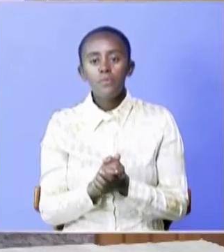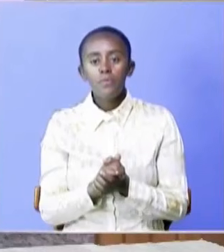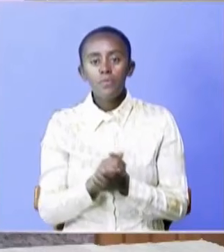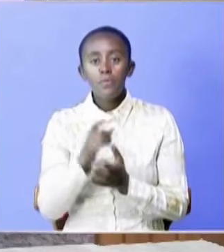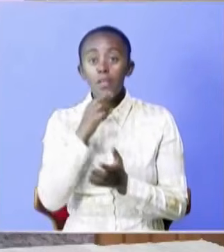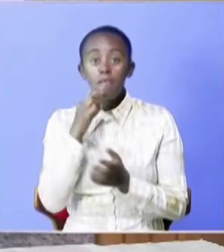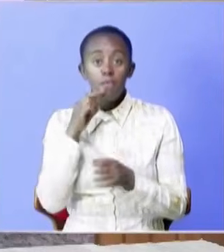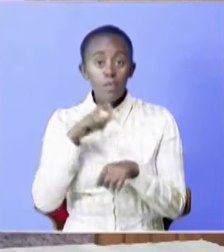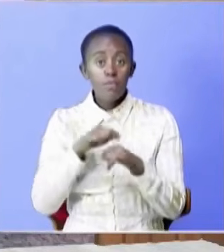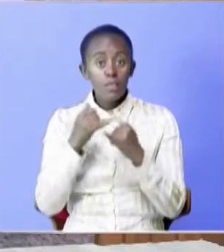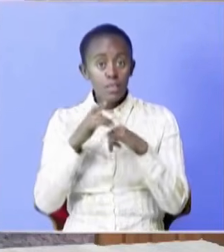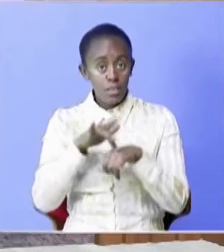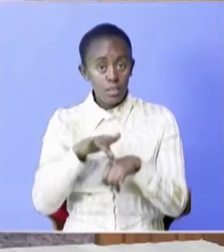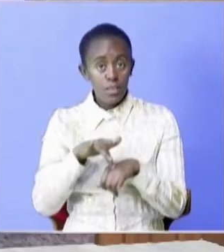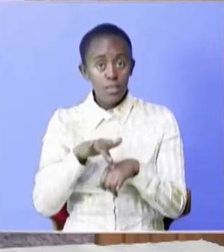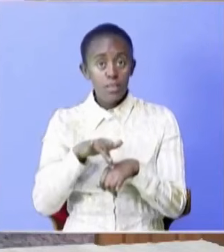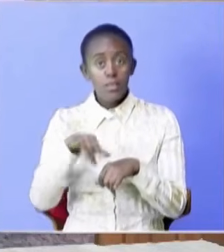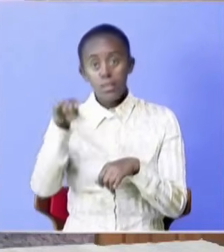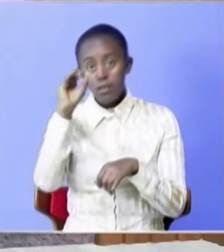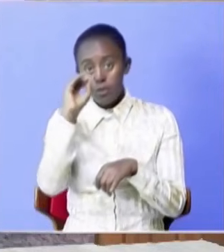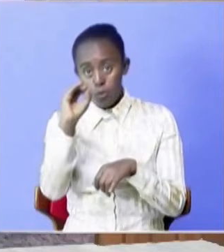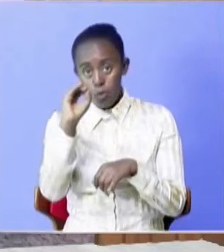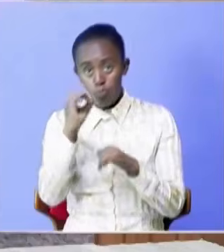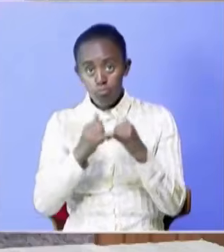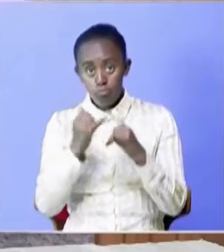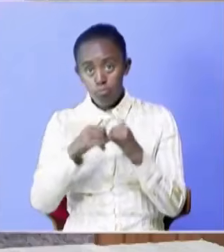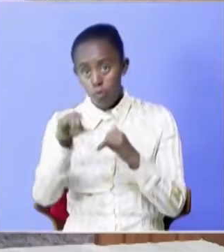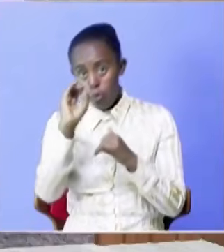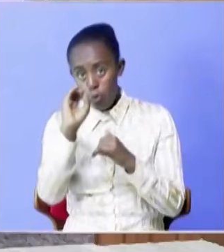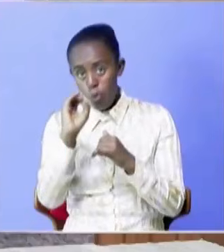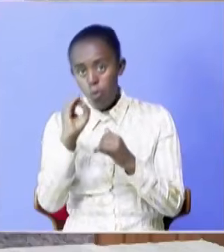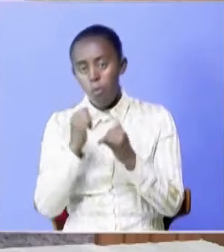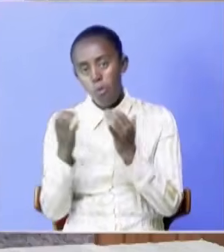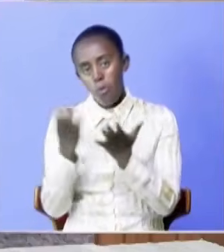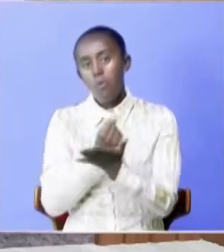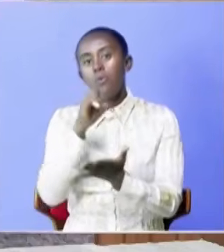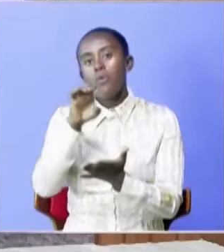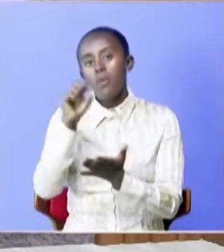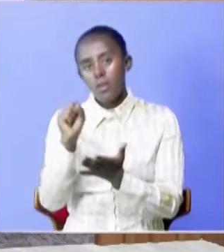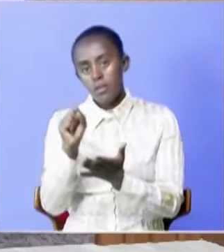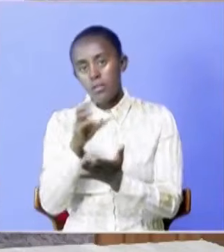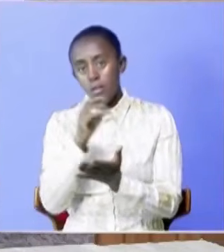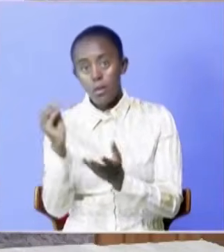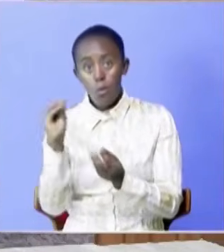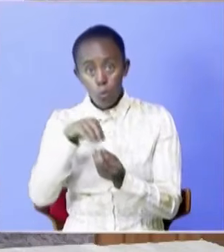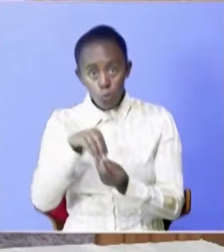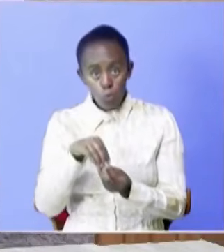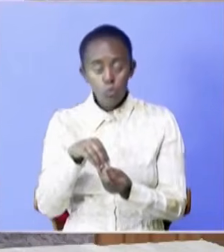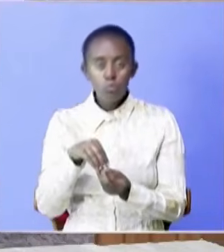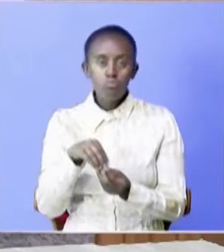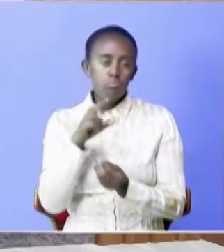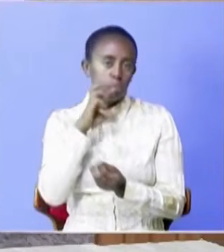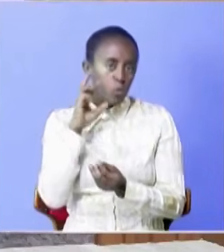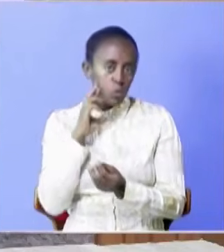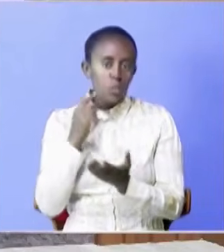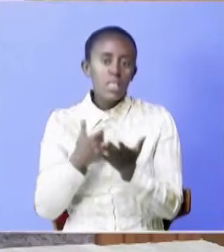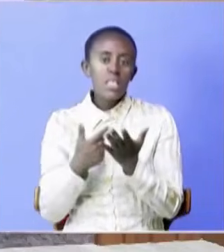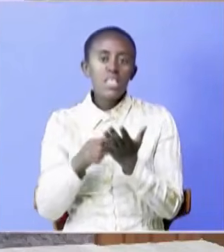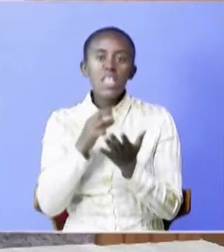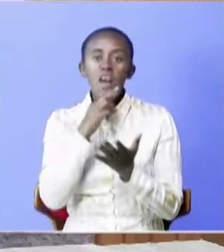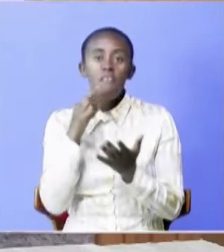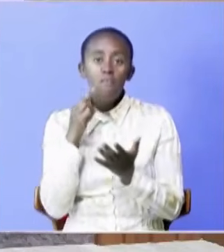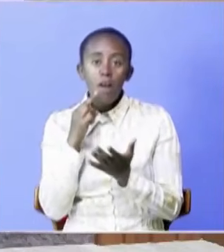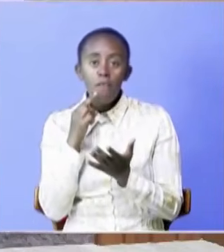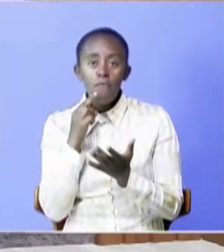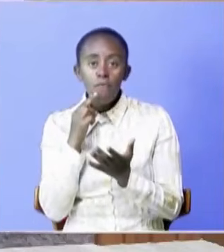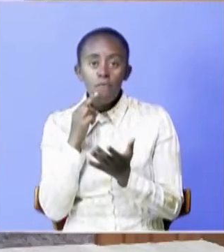verbs that end, usually that end with o, take es form. And also because this verb